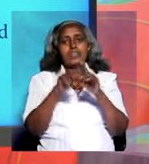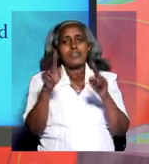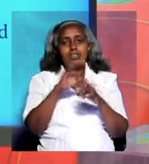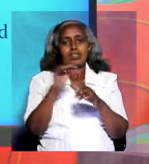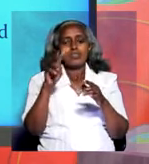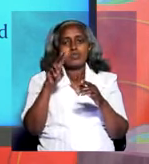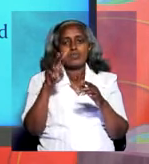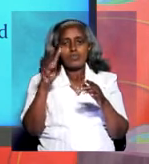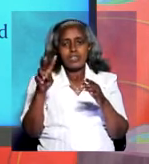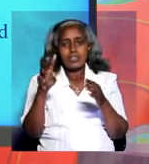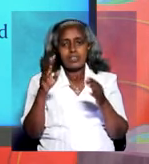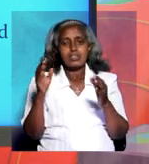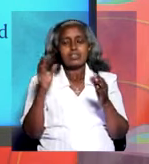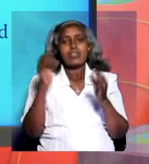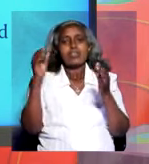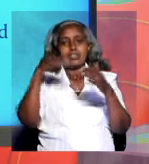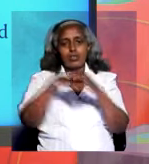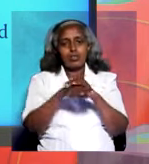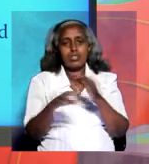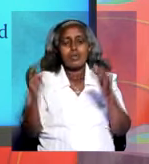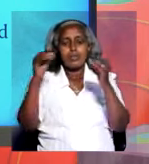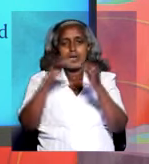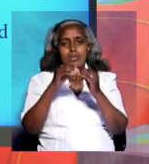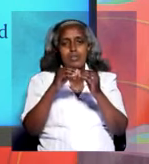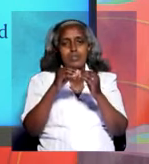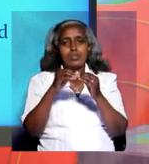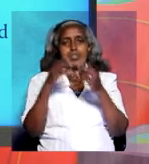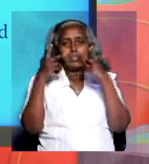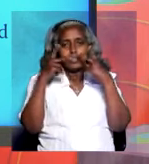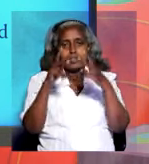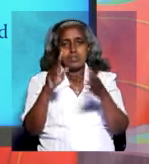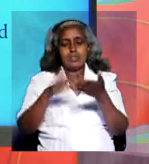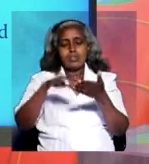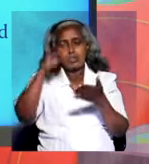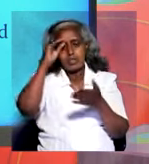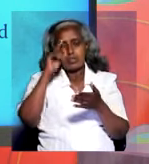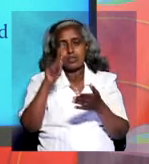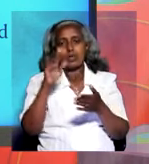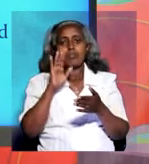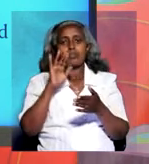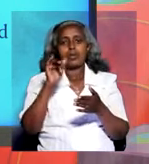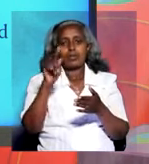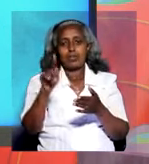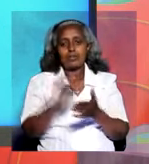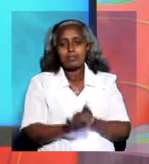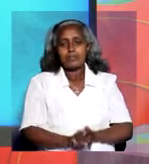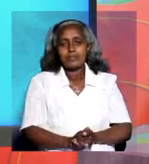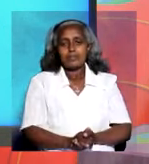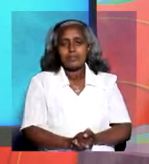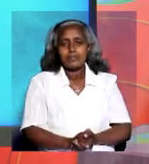their magnitude. So now let's see the lesson one by one.